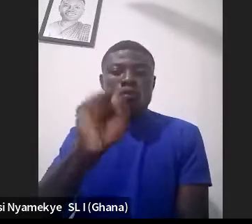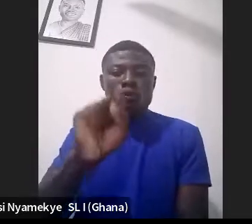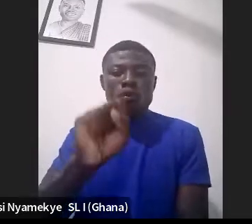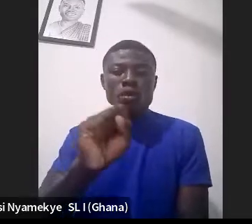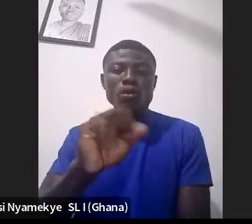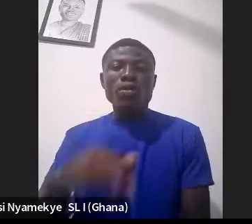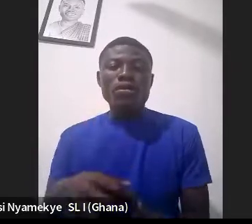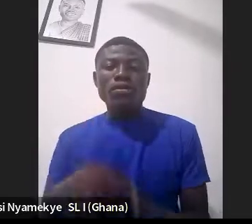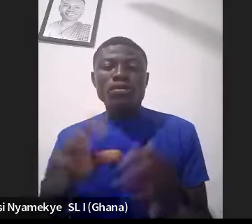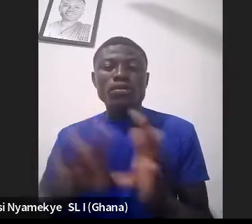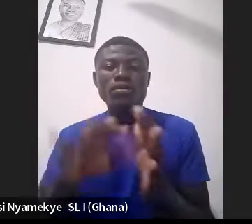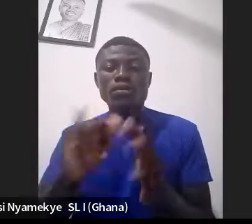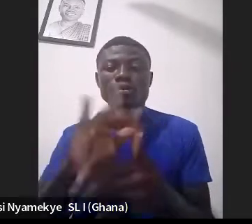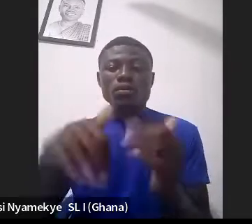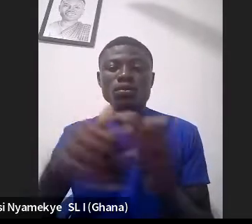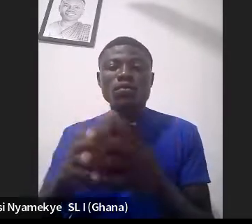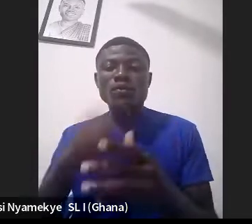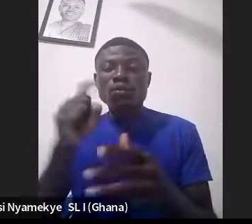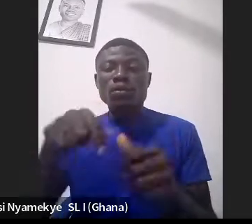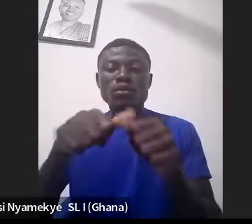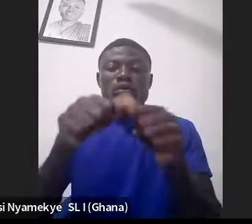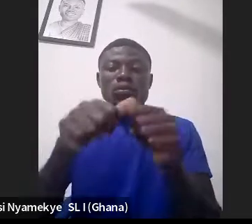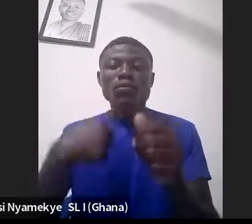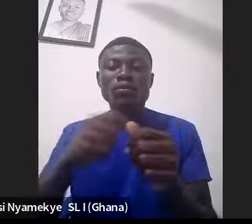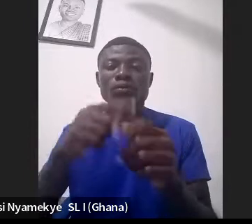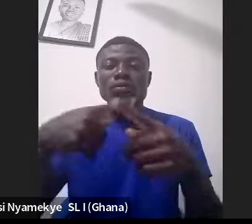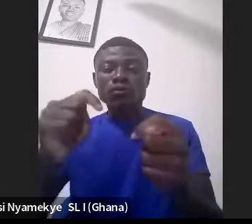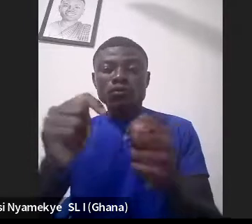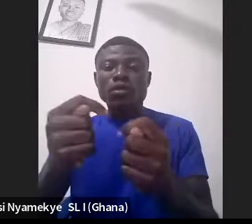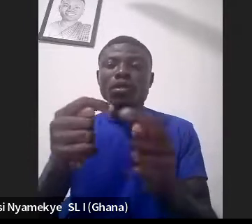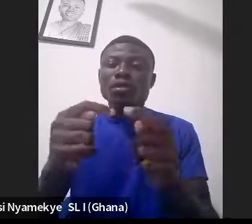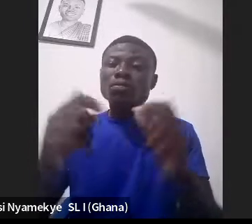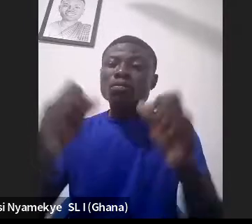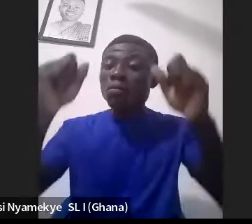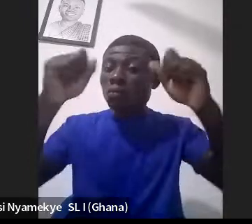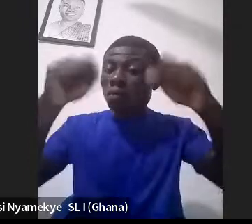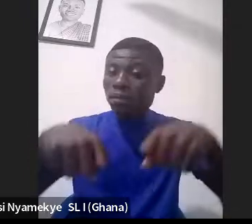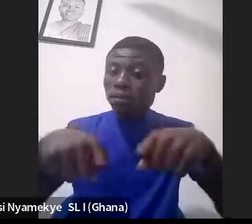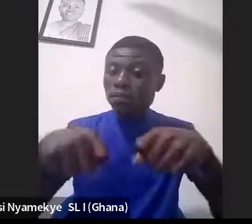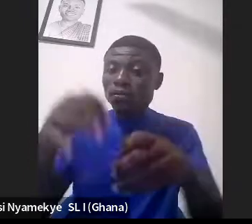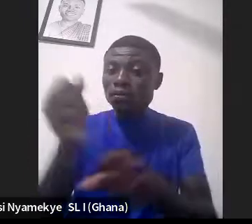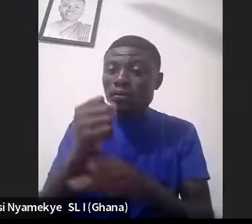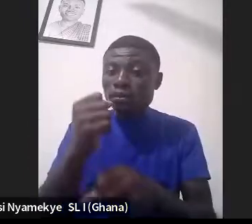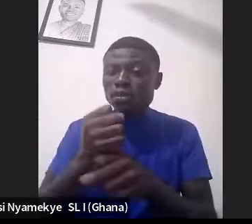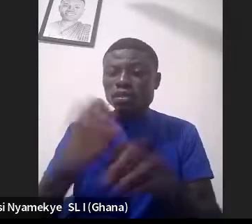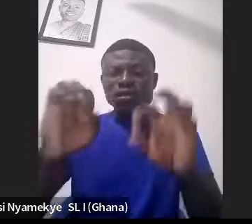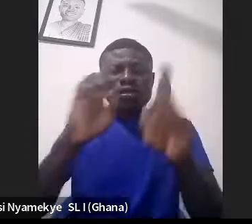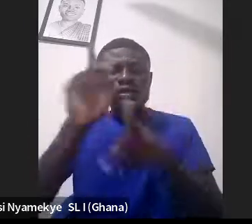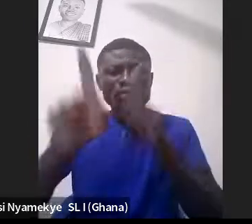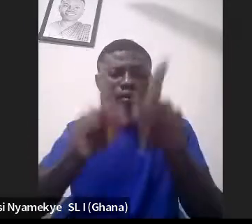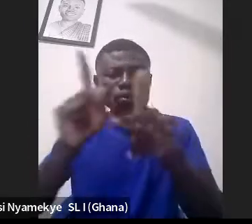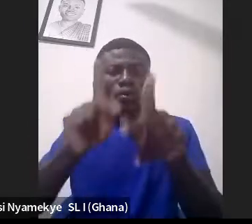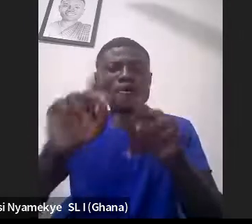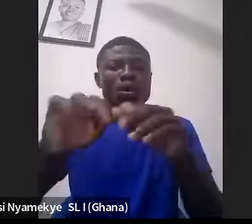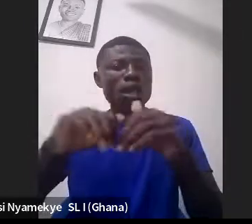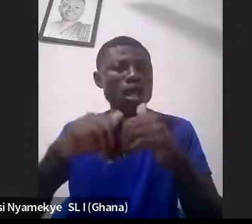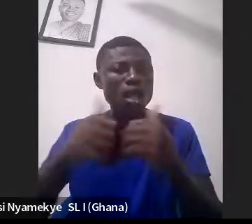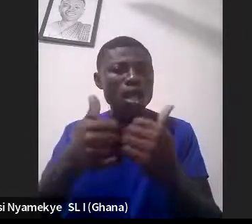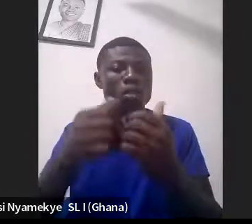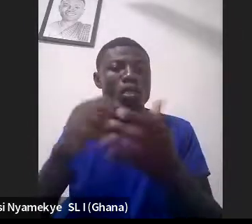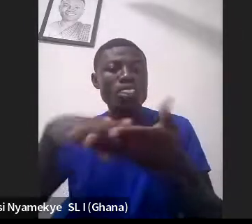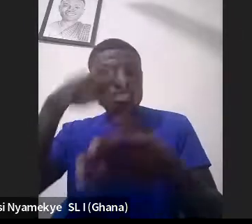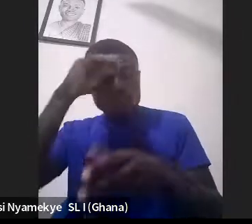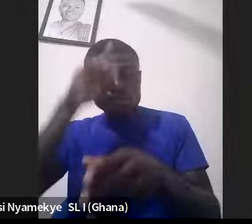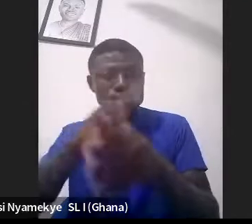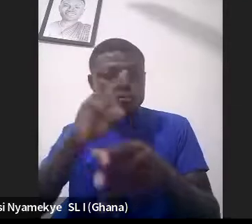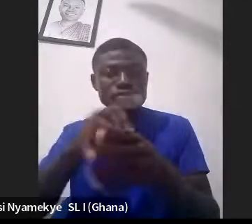That's pretty much what we do. We try as much as possible to also get to educate people on what dyslexia is. In our